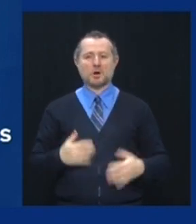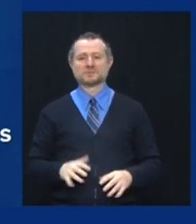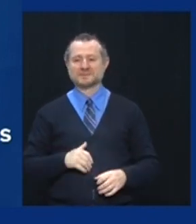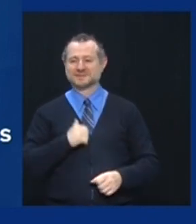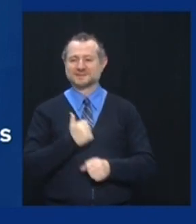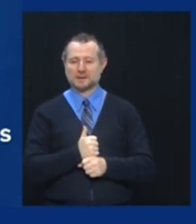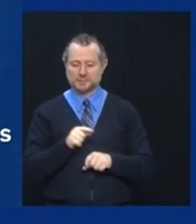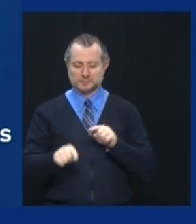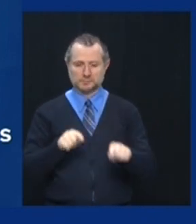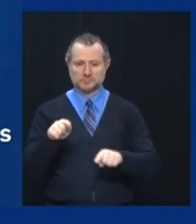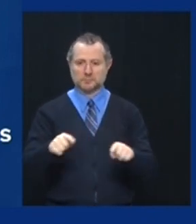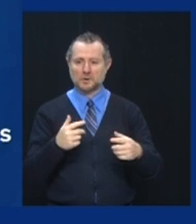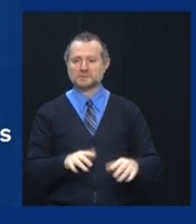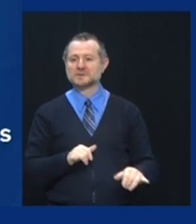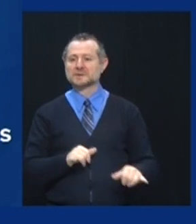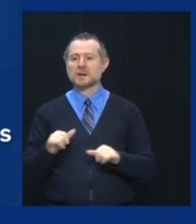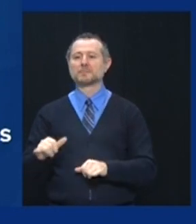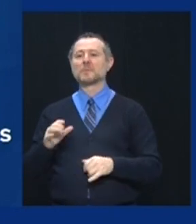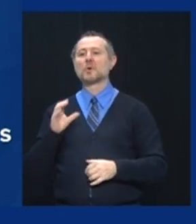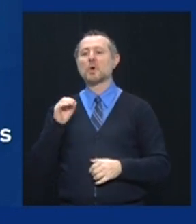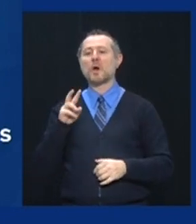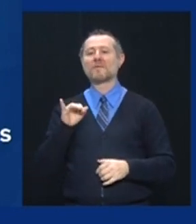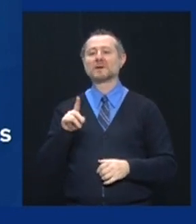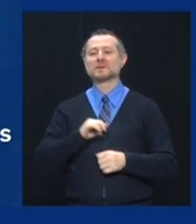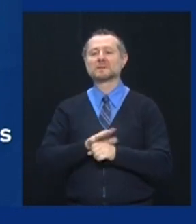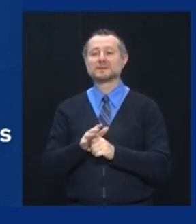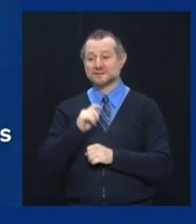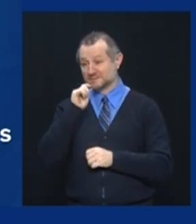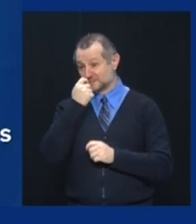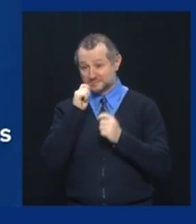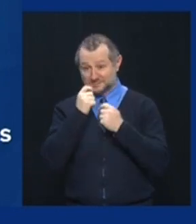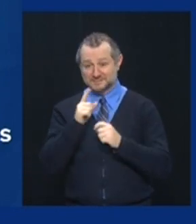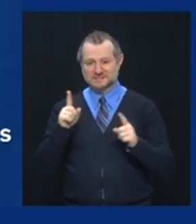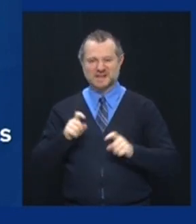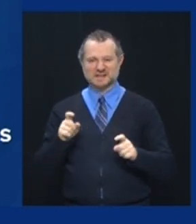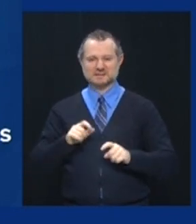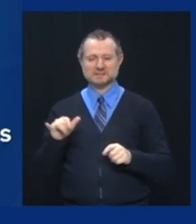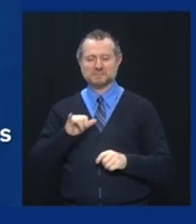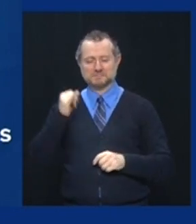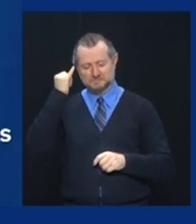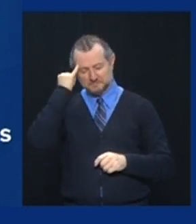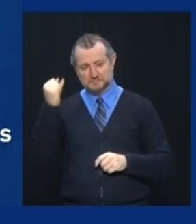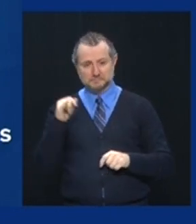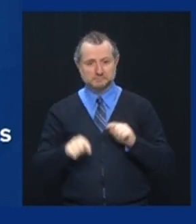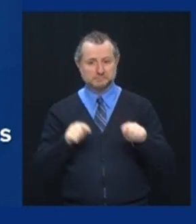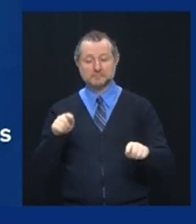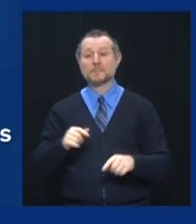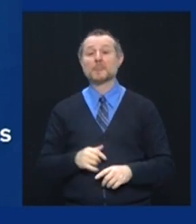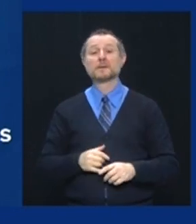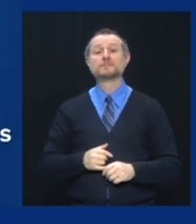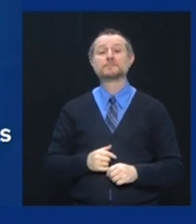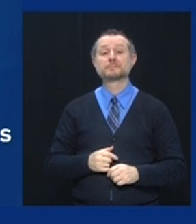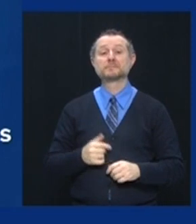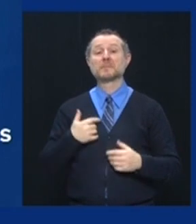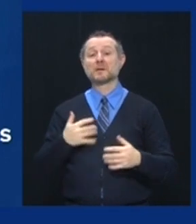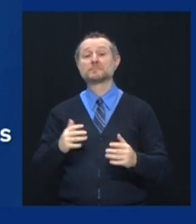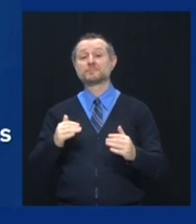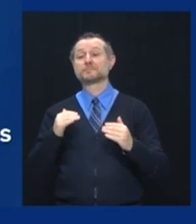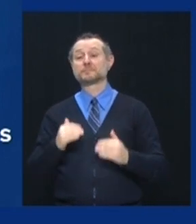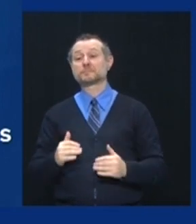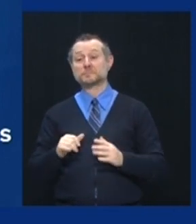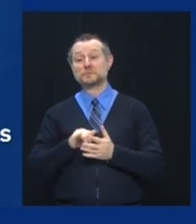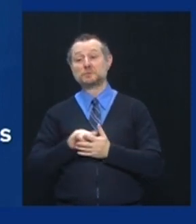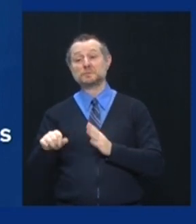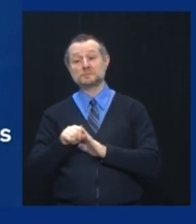did it with the COVID testing. We'll do it again here. And then I've made a point to say this state is going to make a statement as